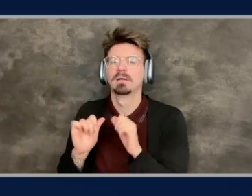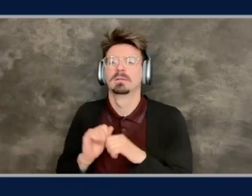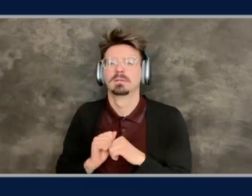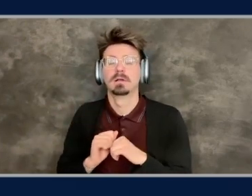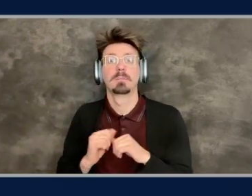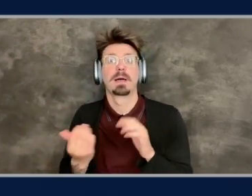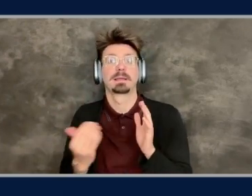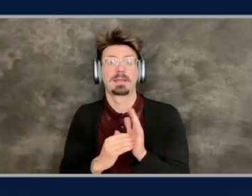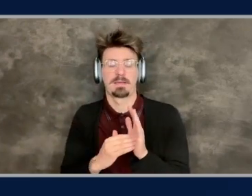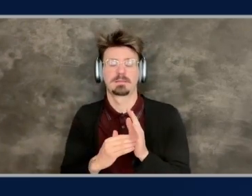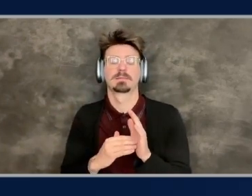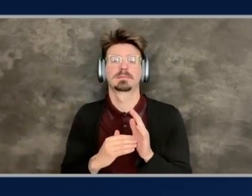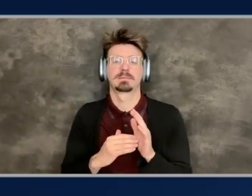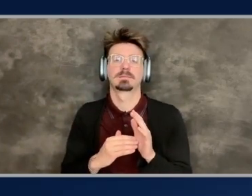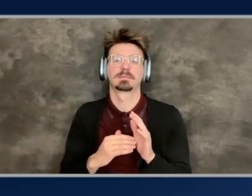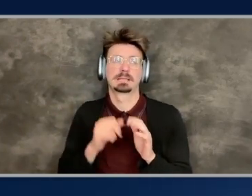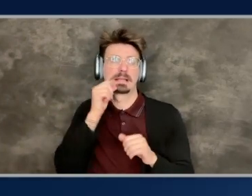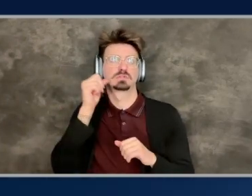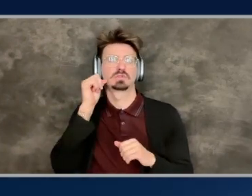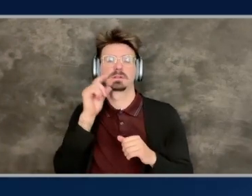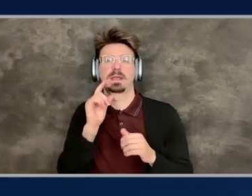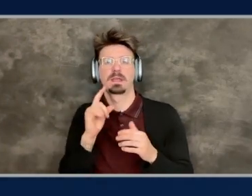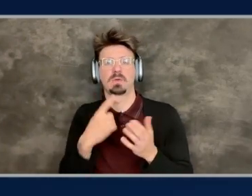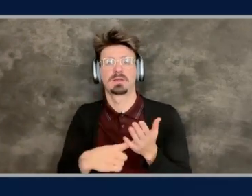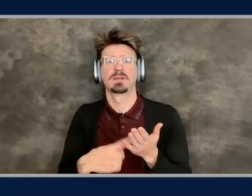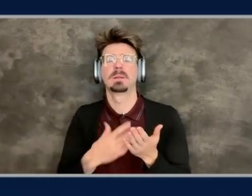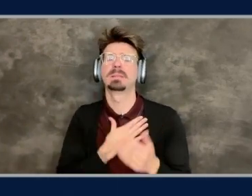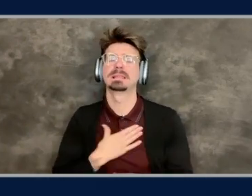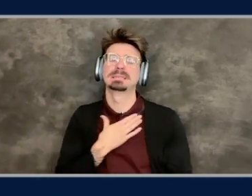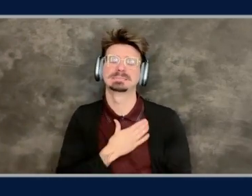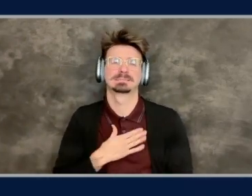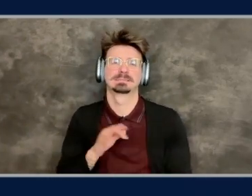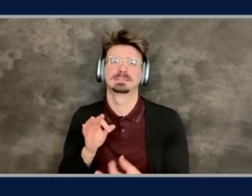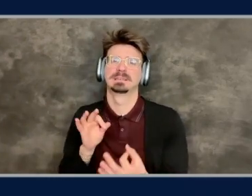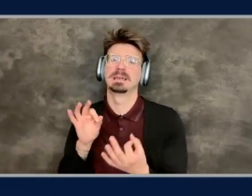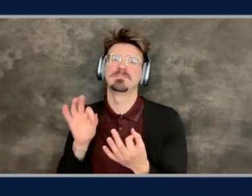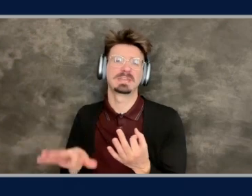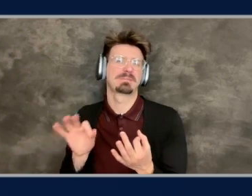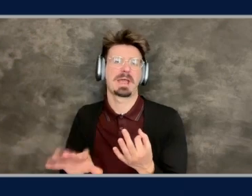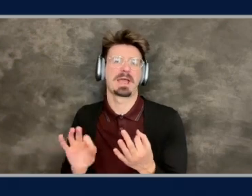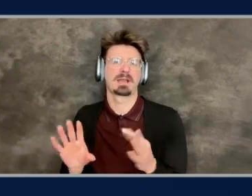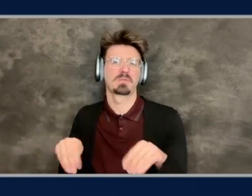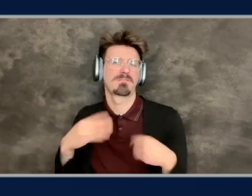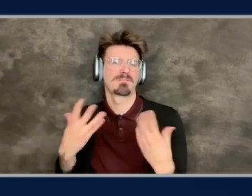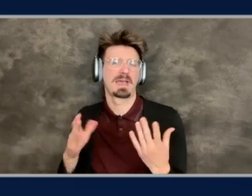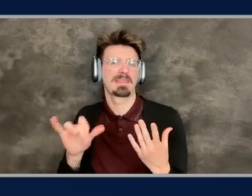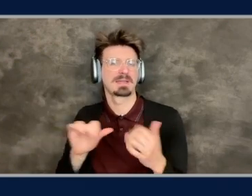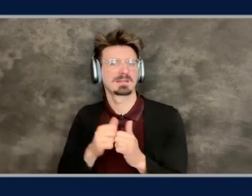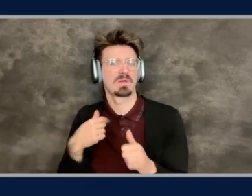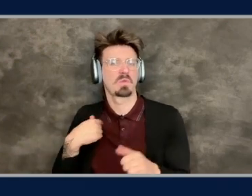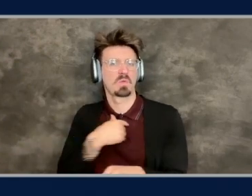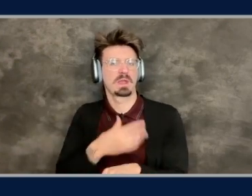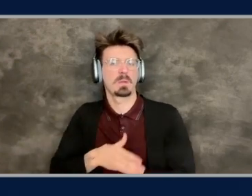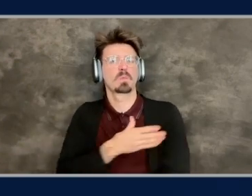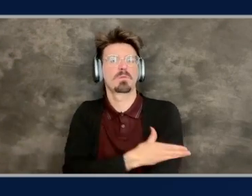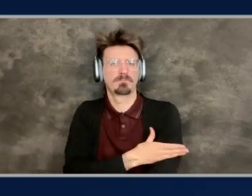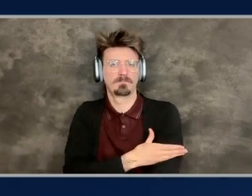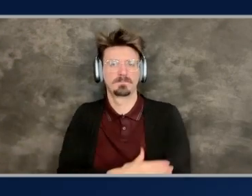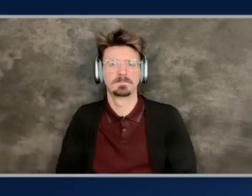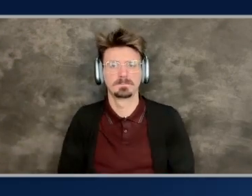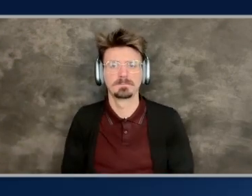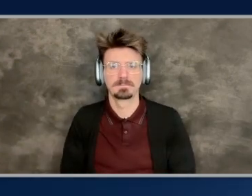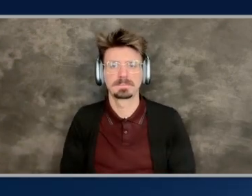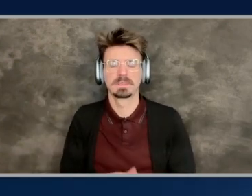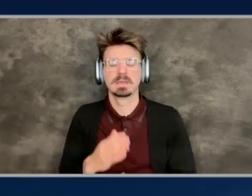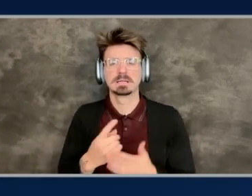session yesterday, I highly encourage people to give us feedback. That's how we make the recommendations better. And to someone who had asked us the question about serverless,